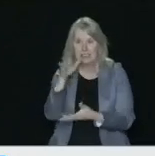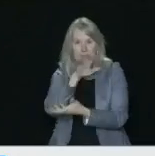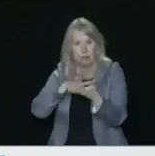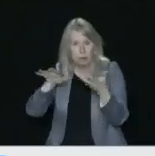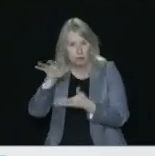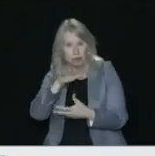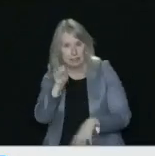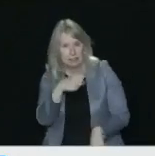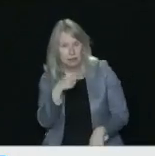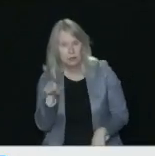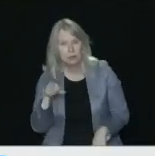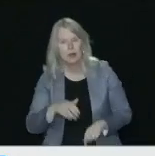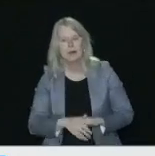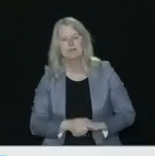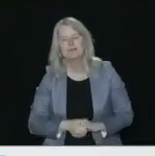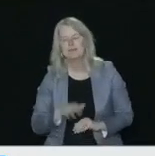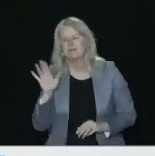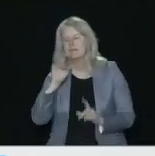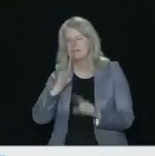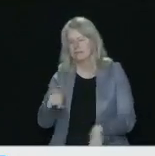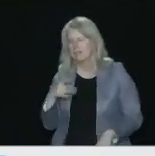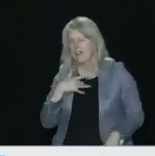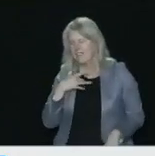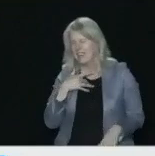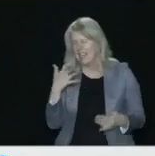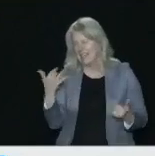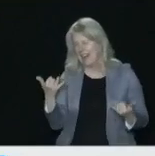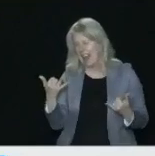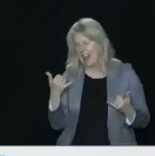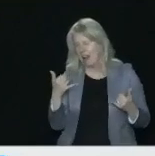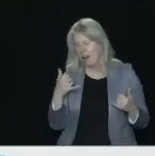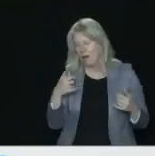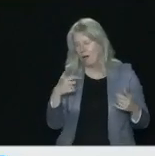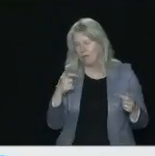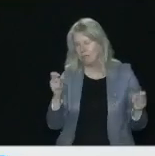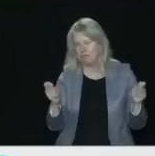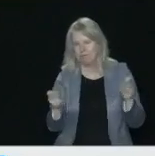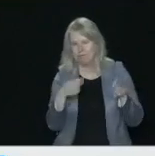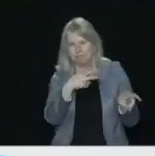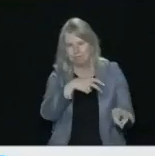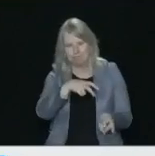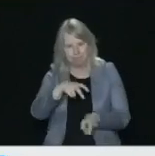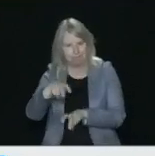But about the third dose, and a prior infection,